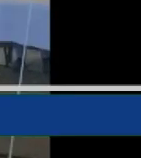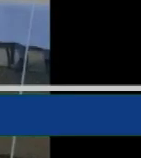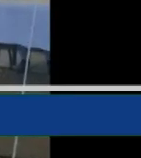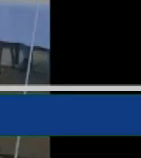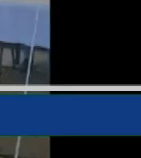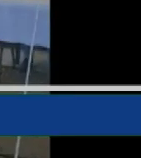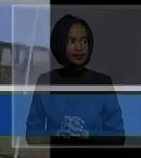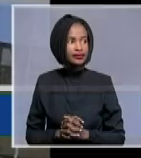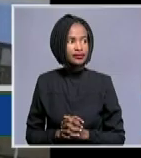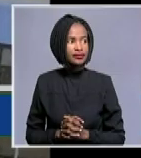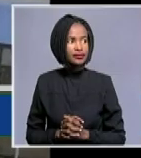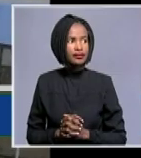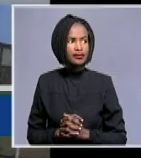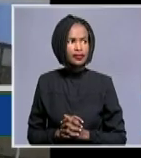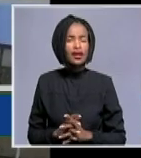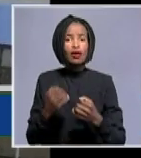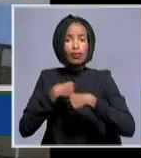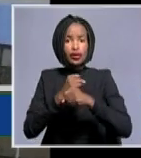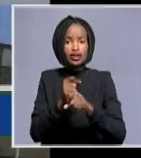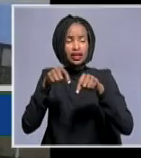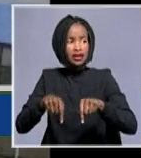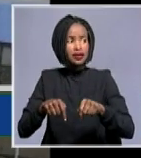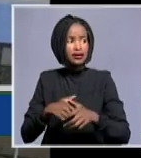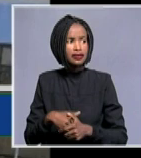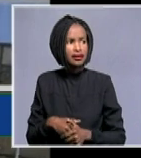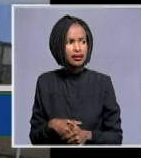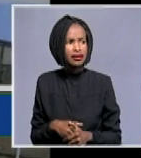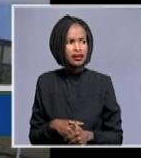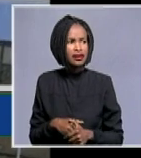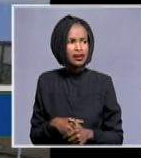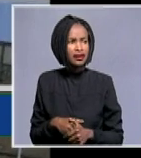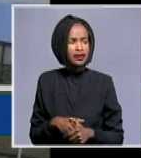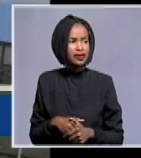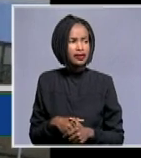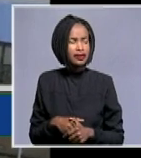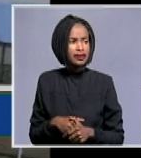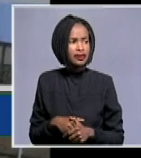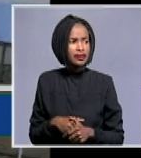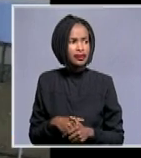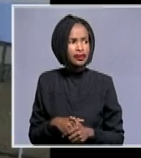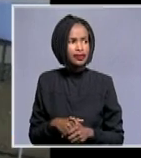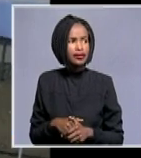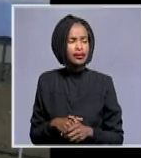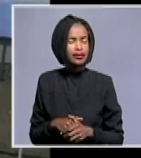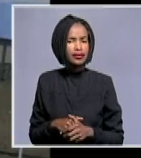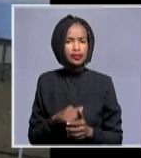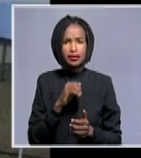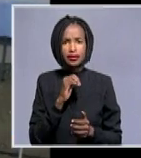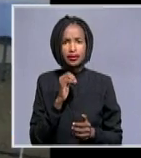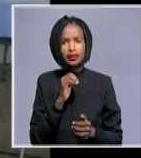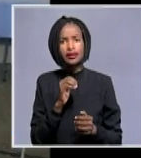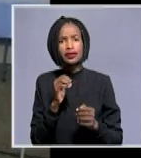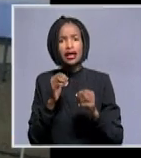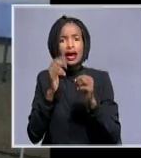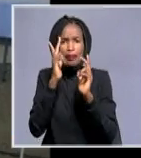To note that this initiative involves a myriad of stakeholders